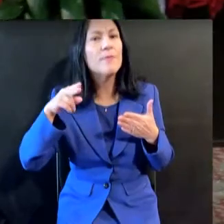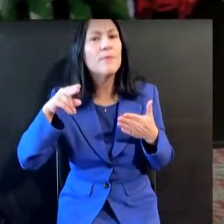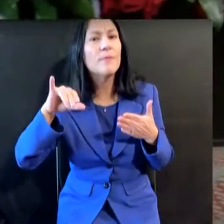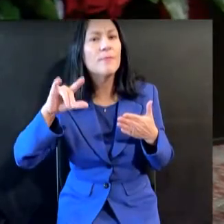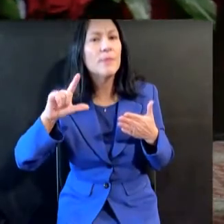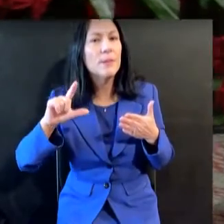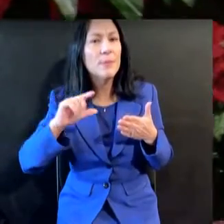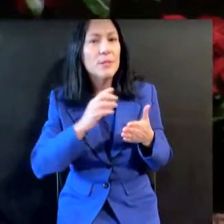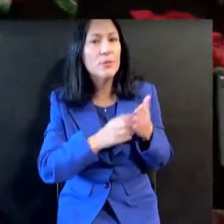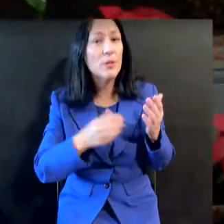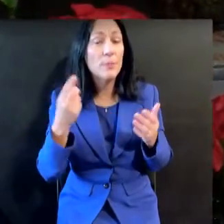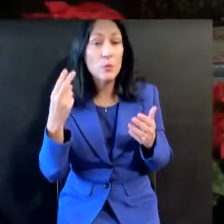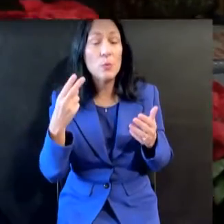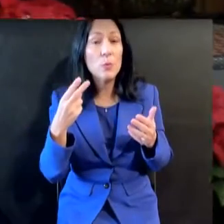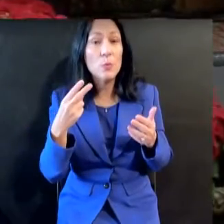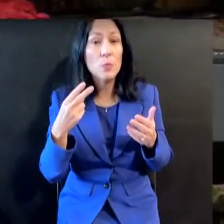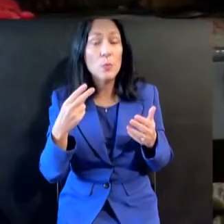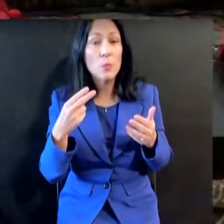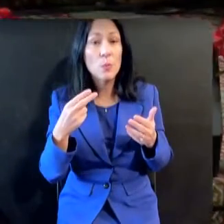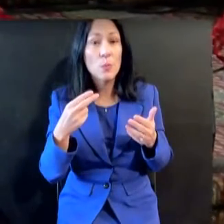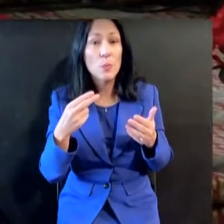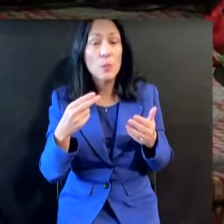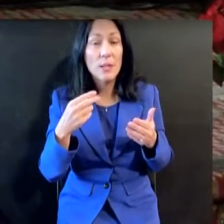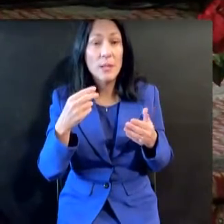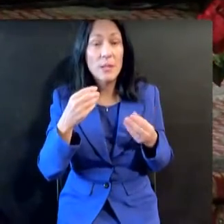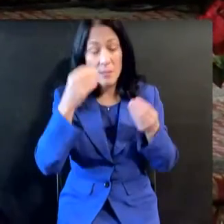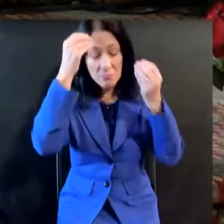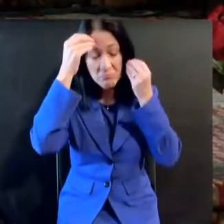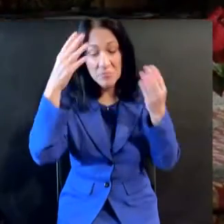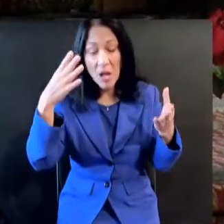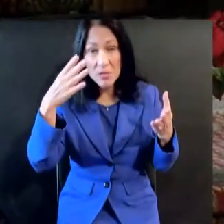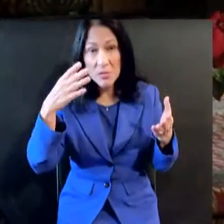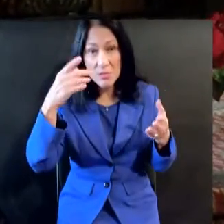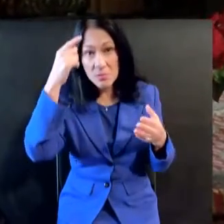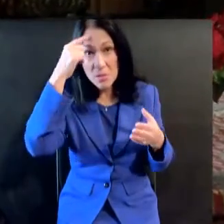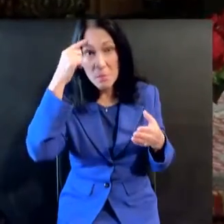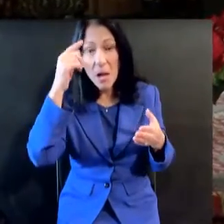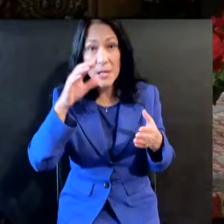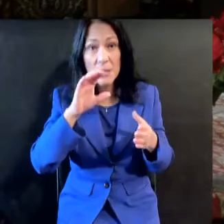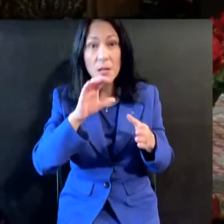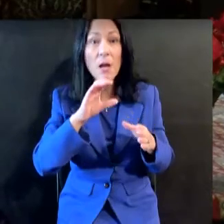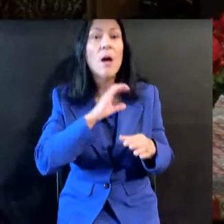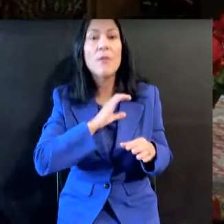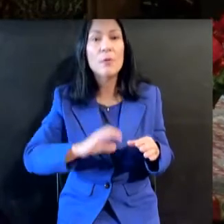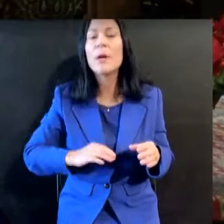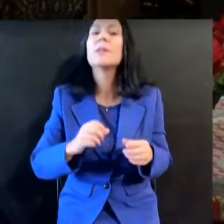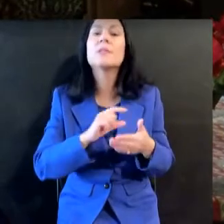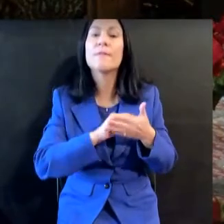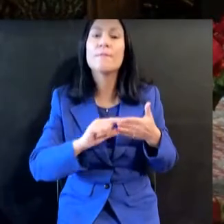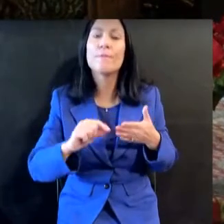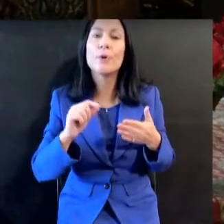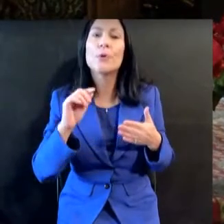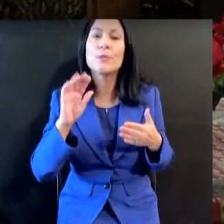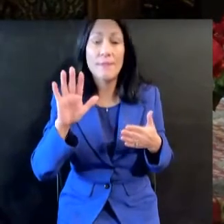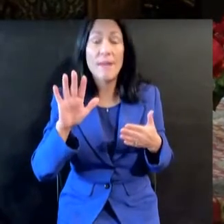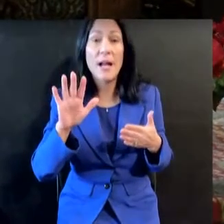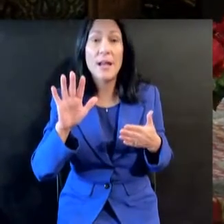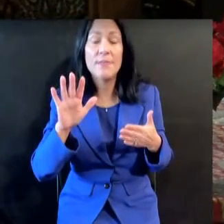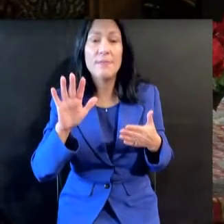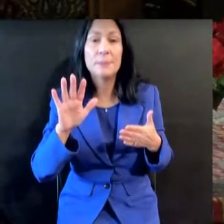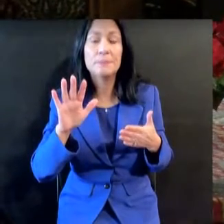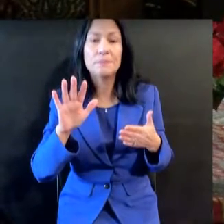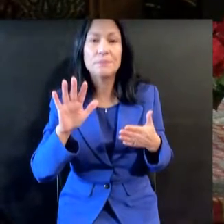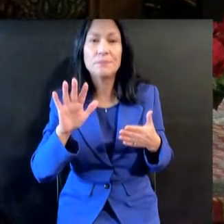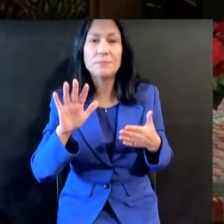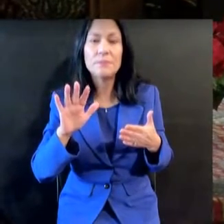Remember, he tells us what was in the mind of Christ. Back to verse 5, if you're with me. We're going to come back to 1 through 4 here in a little bit, but we're going to